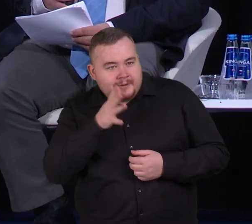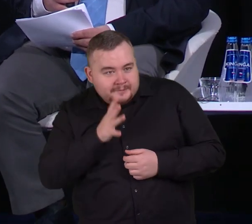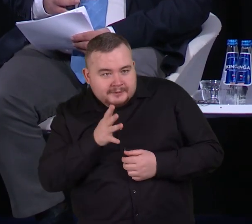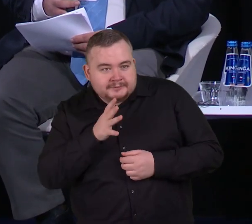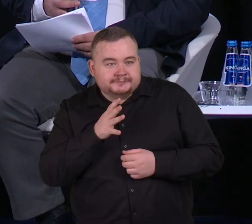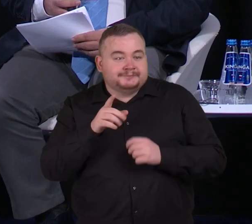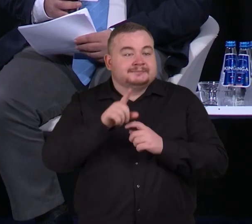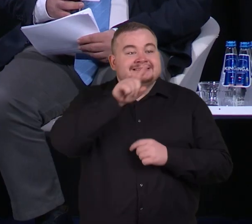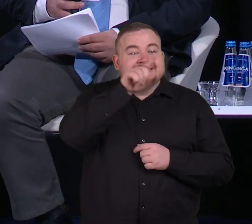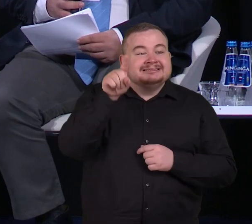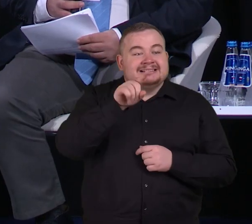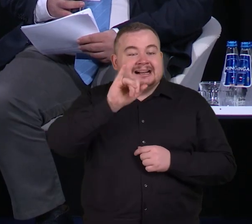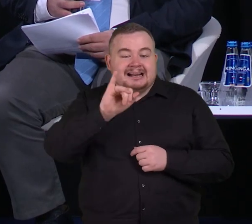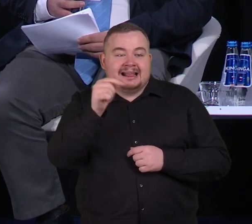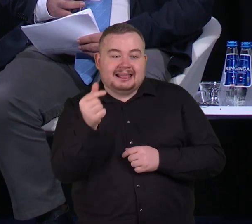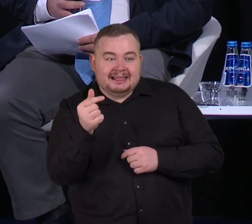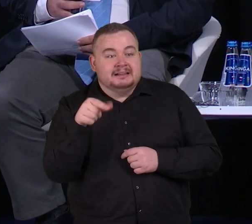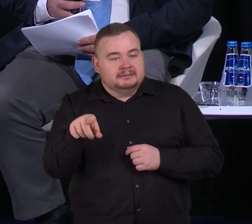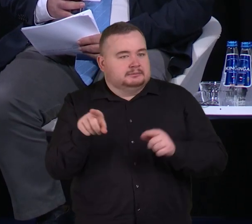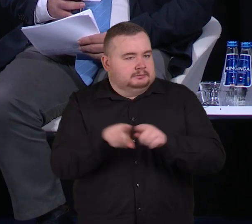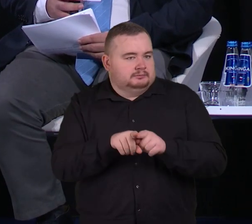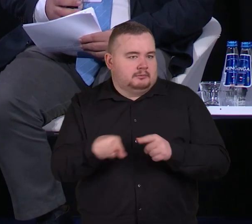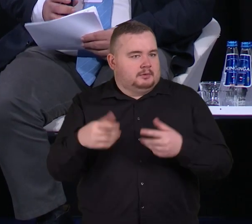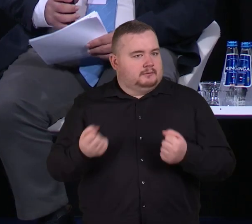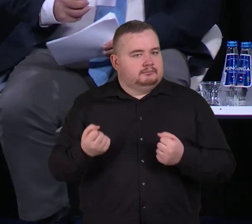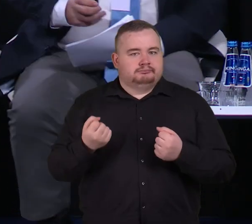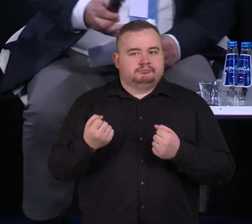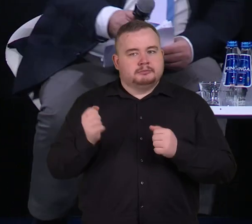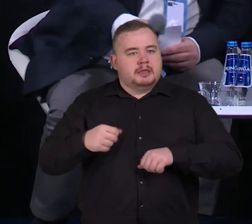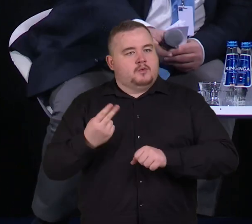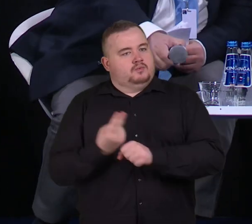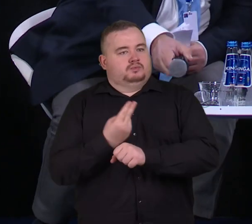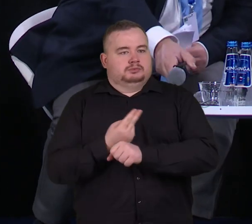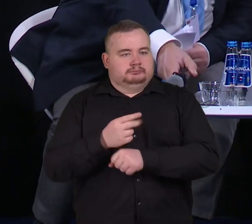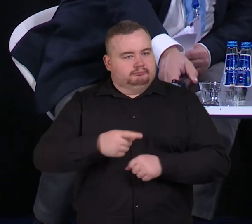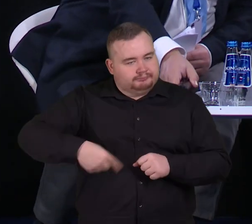area. I want to move now to Małgorzata, because